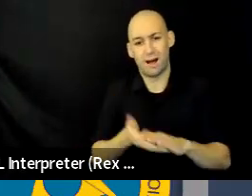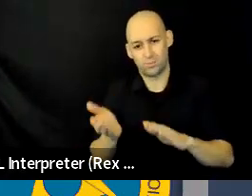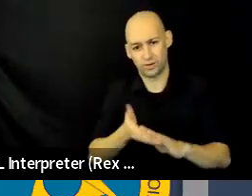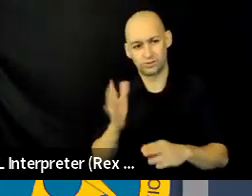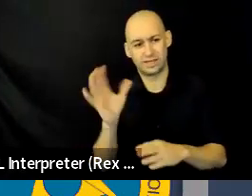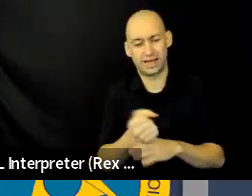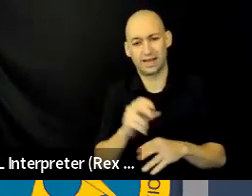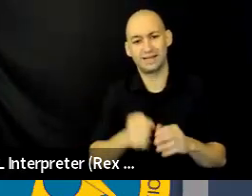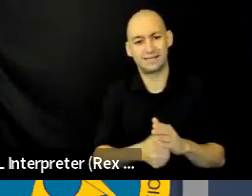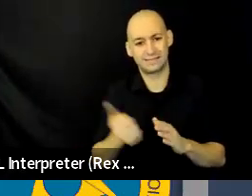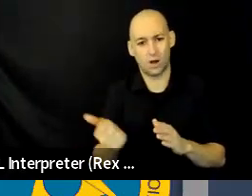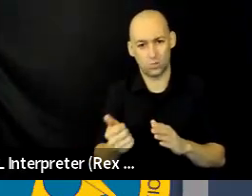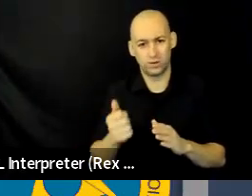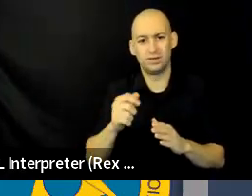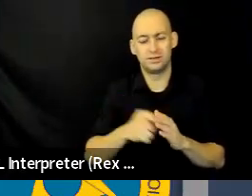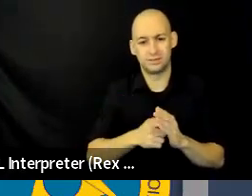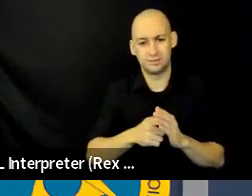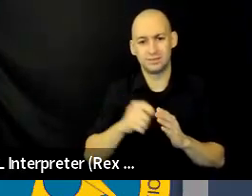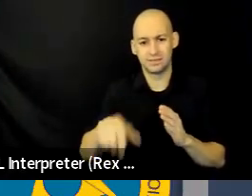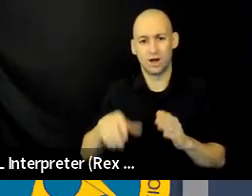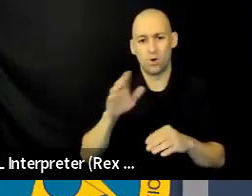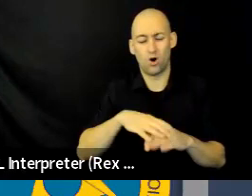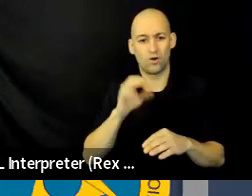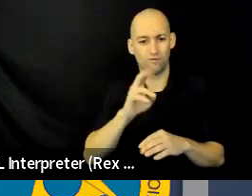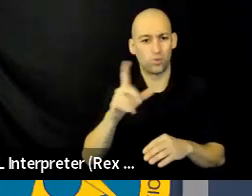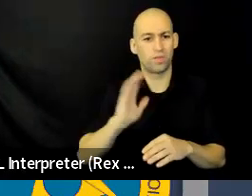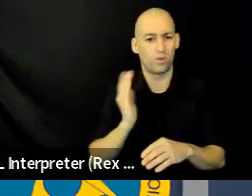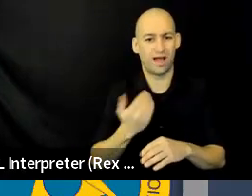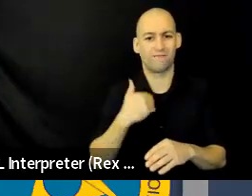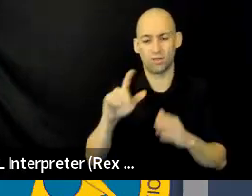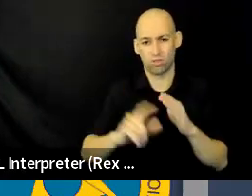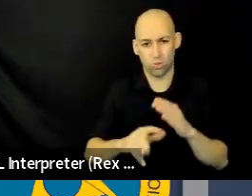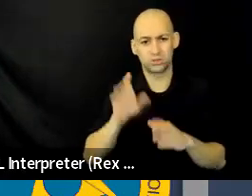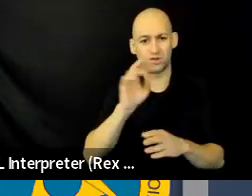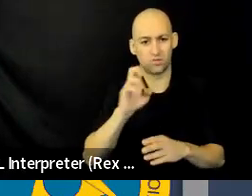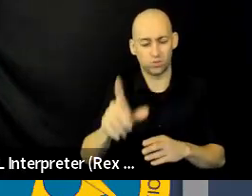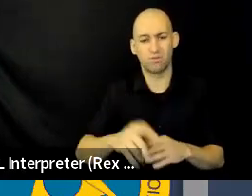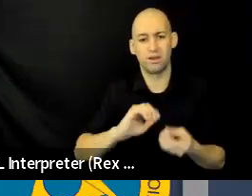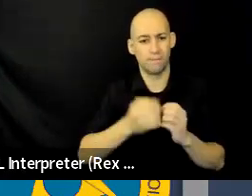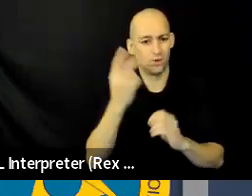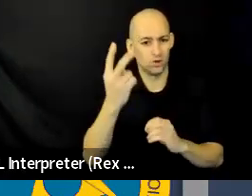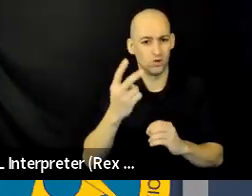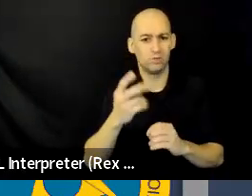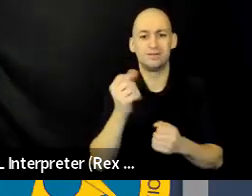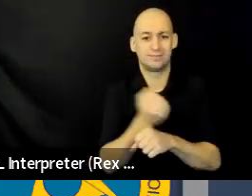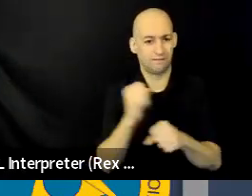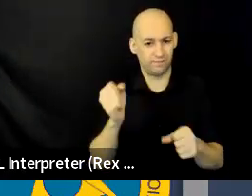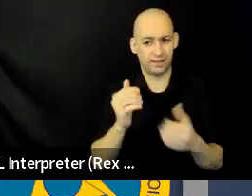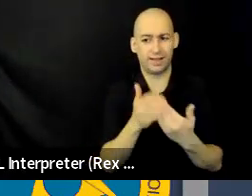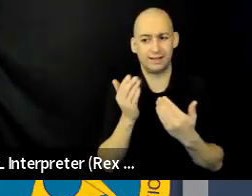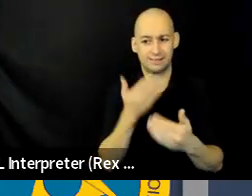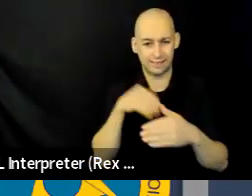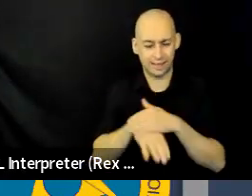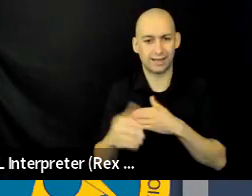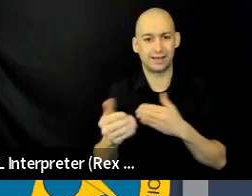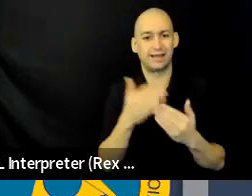get discount on fuel. We have the lowest fuel prices. Number two is safety. And easy in, easy out. Our truck stop, our parking lot